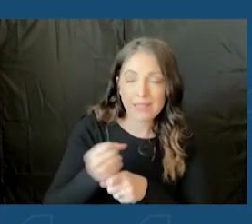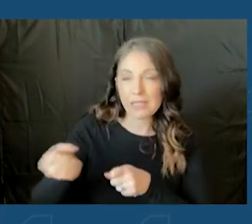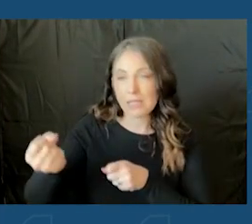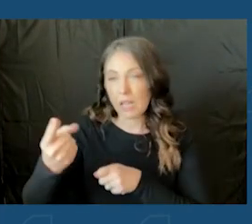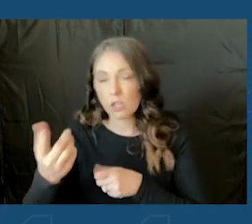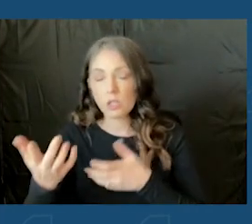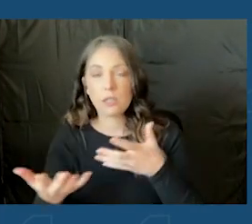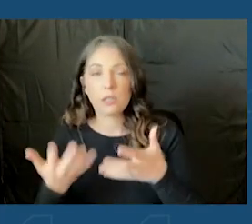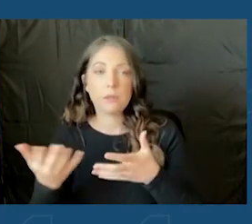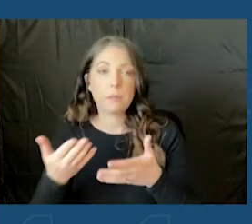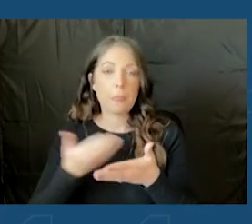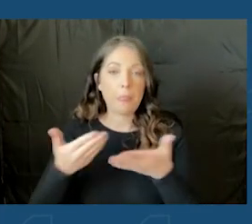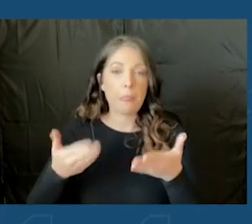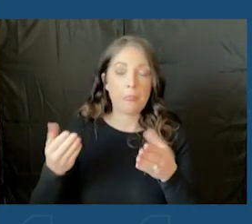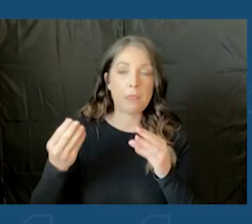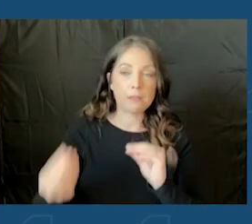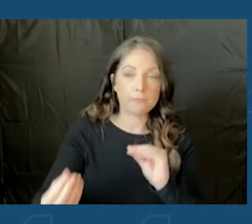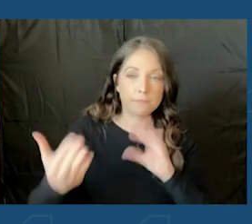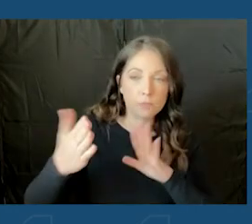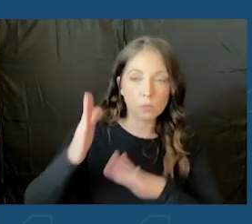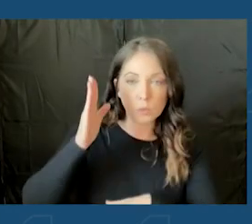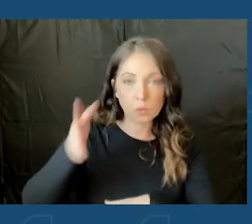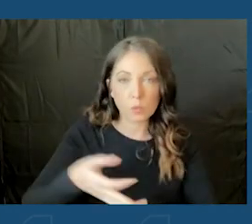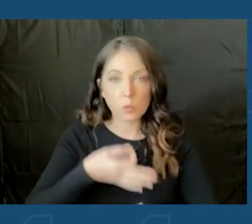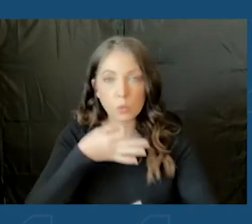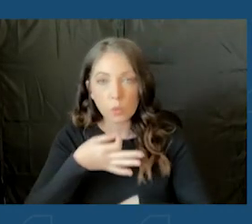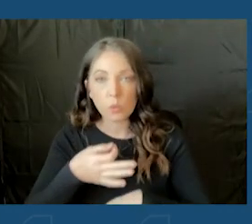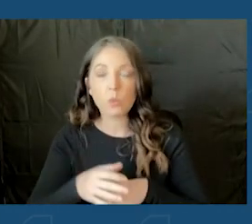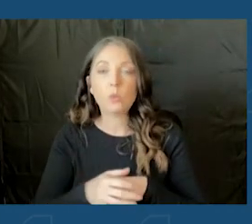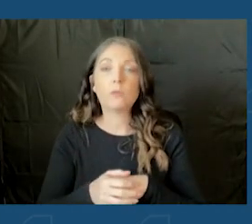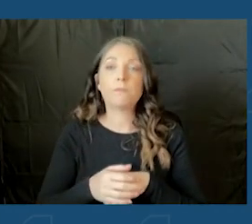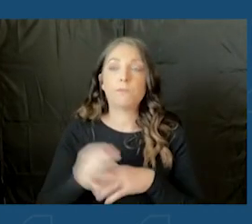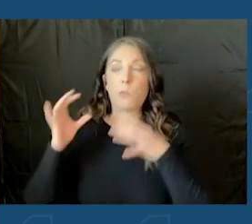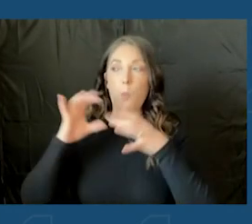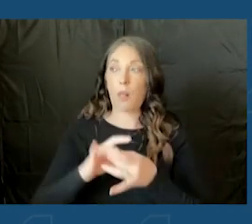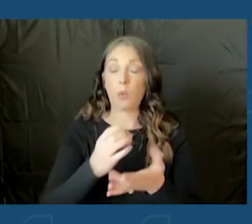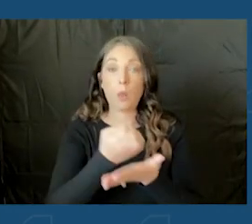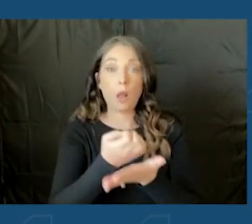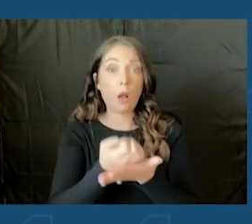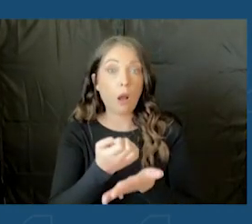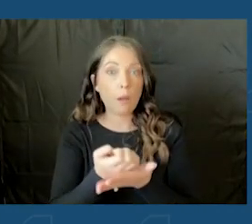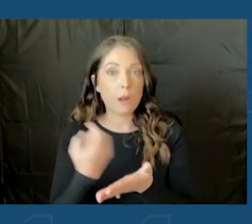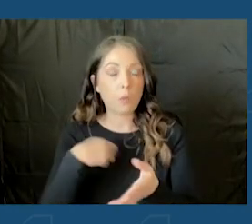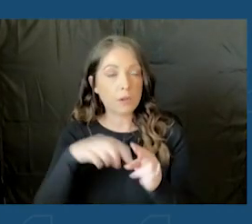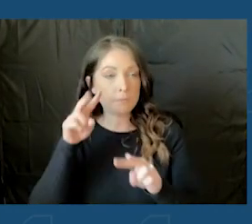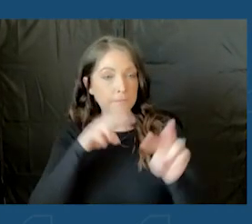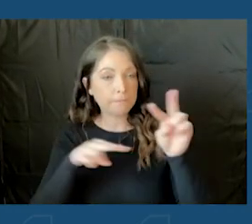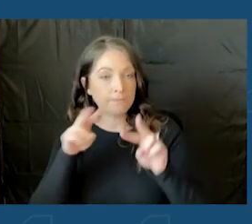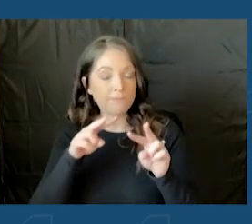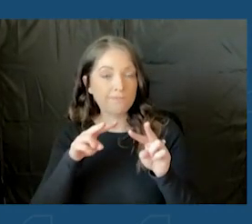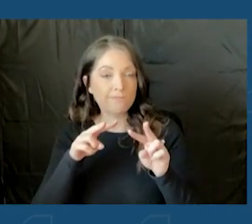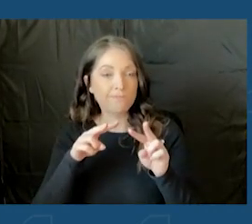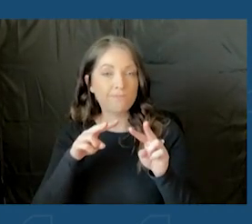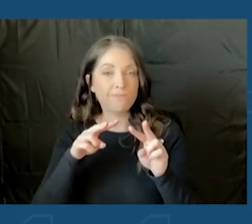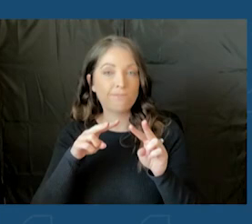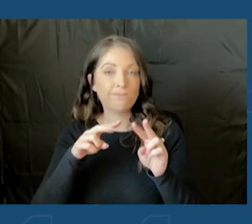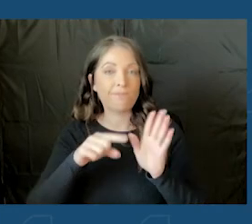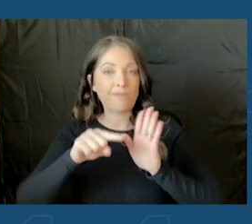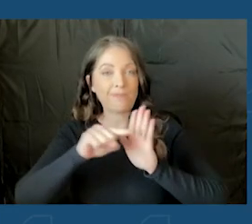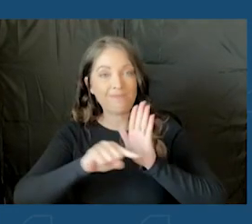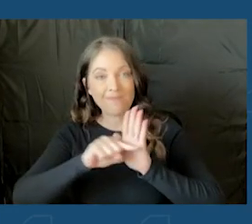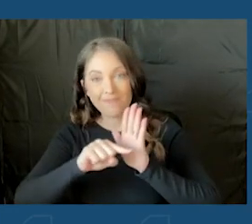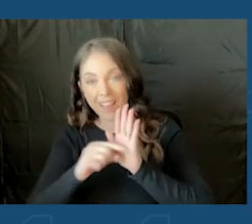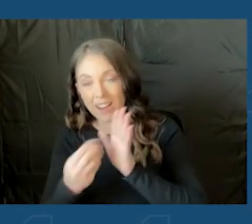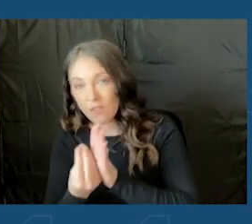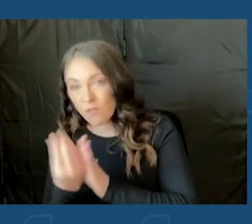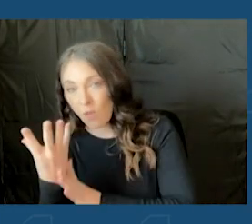that are coming our way with respect to the economy, the fact that we're looking at negative growth for a number of quarters. We